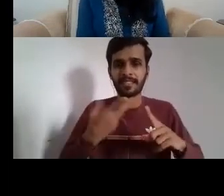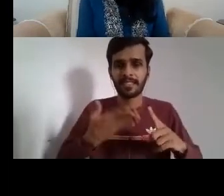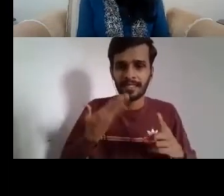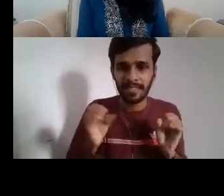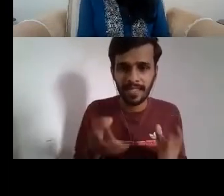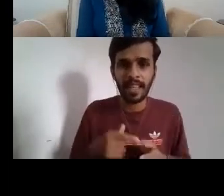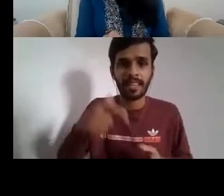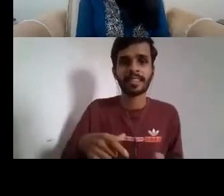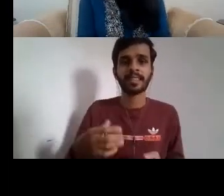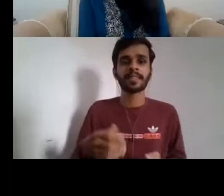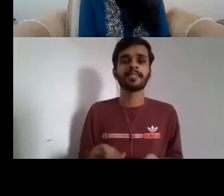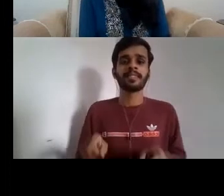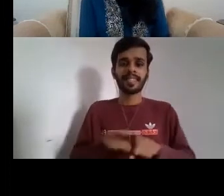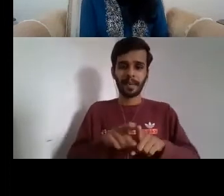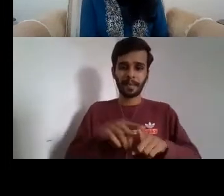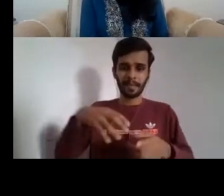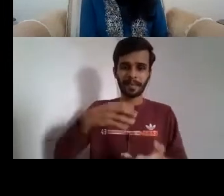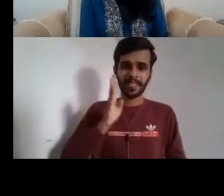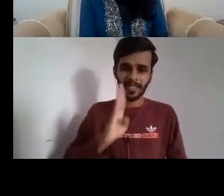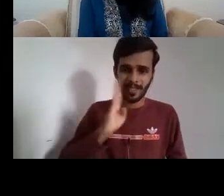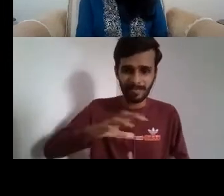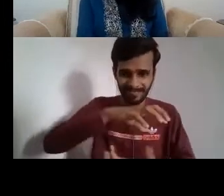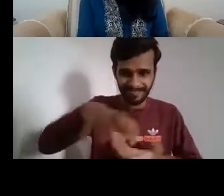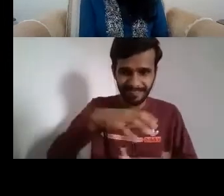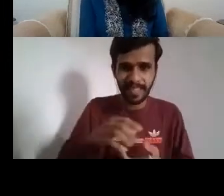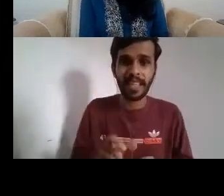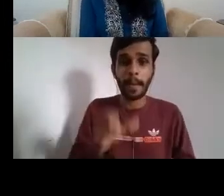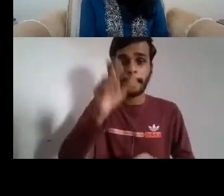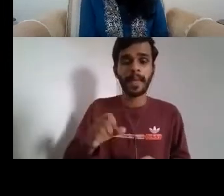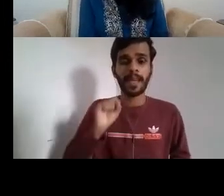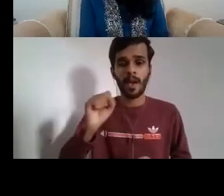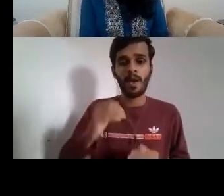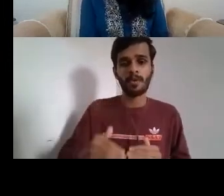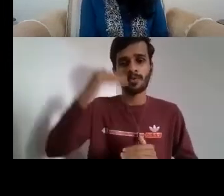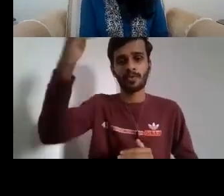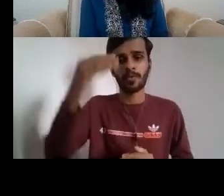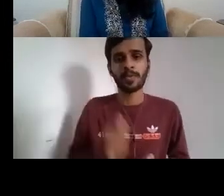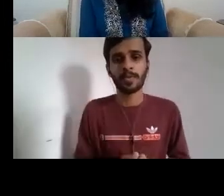for harmony was a stepping stone for Ravi Shankar's future endeavors like Vadya Vrinda.